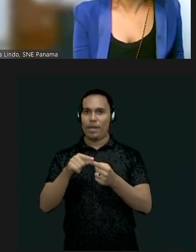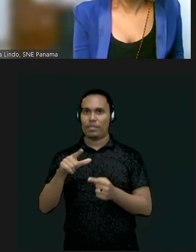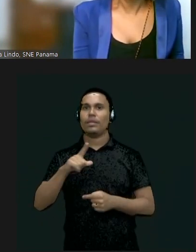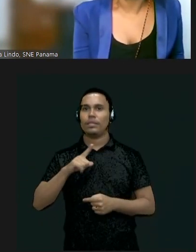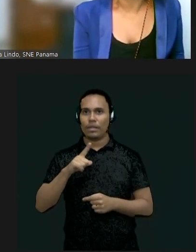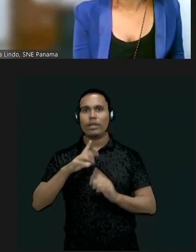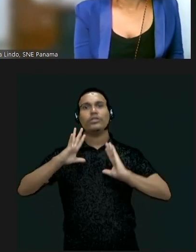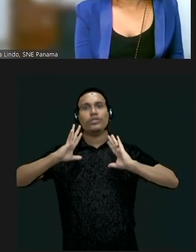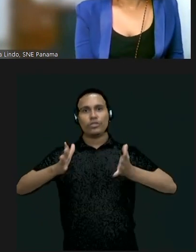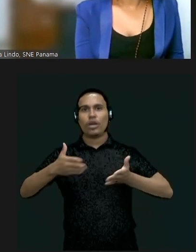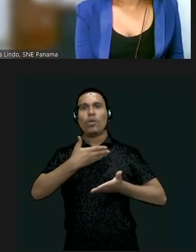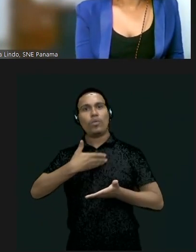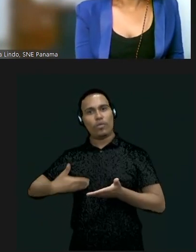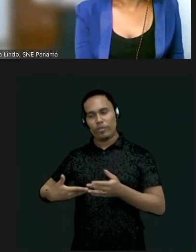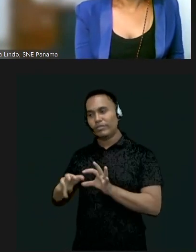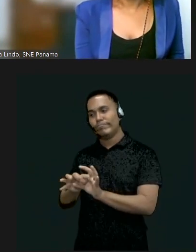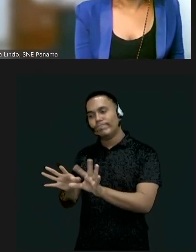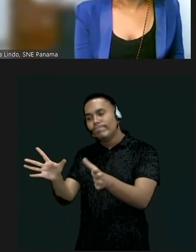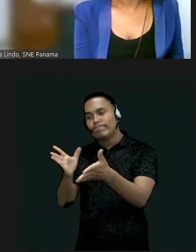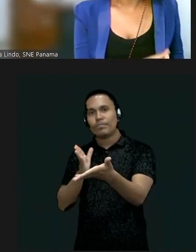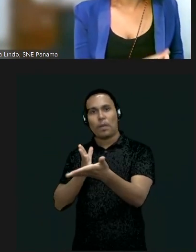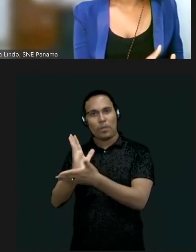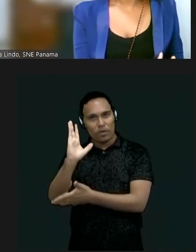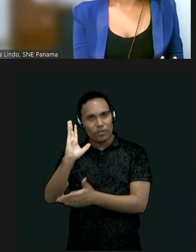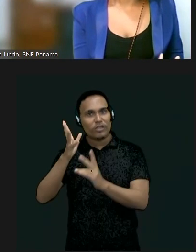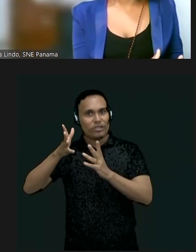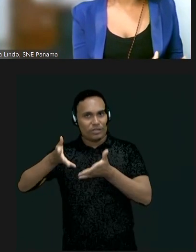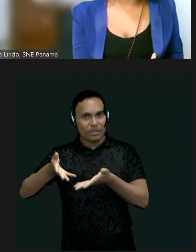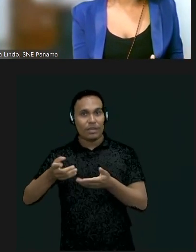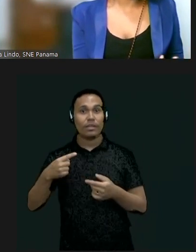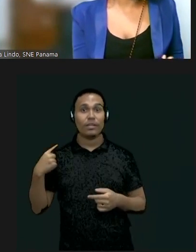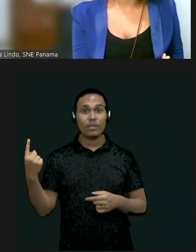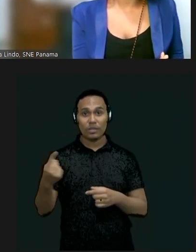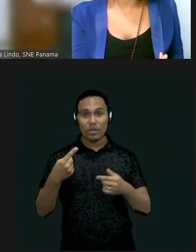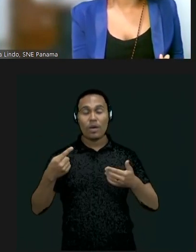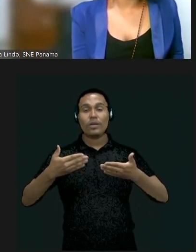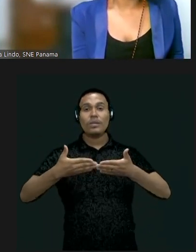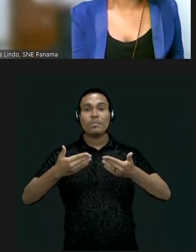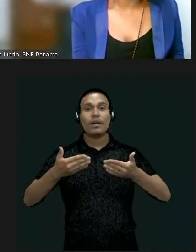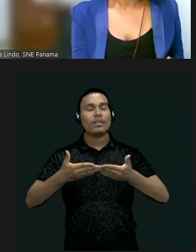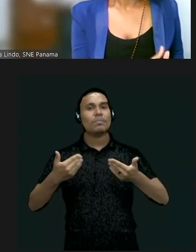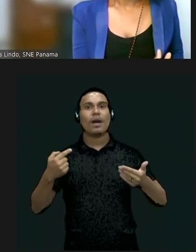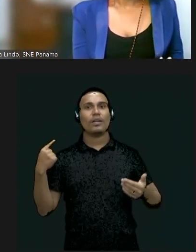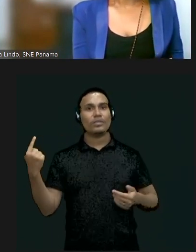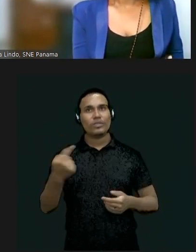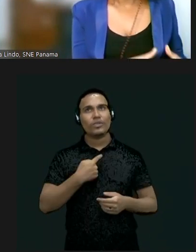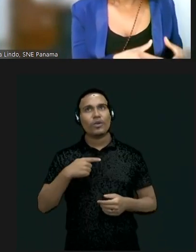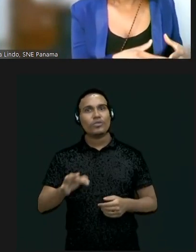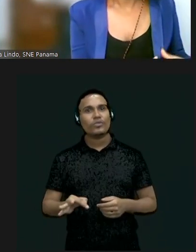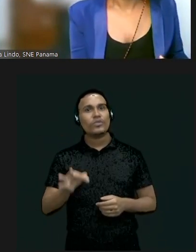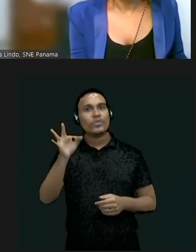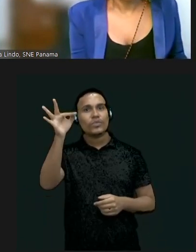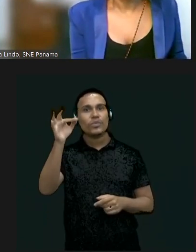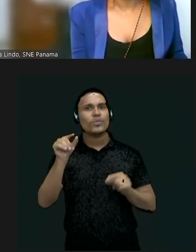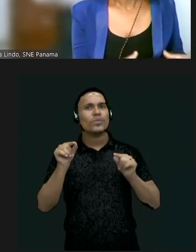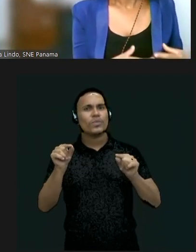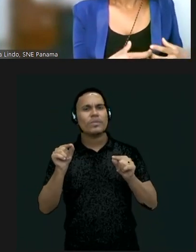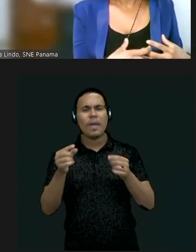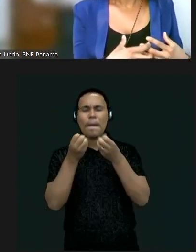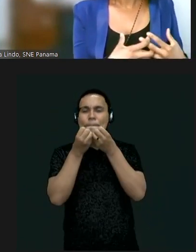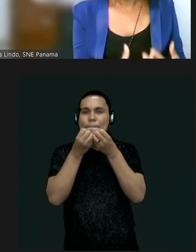it's approved, to pursue become the global green hydrogen